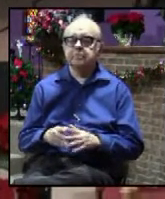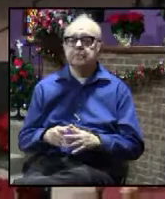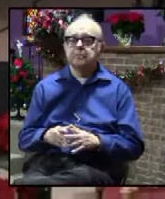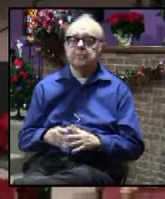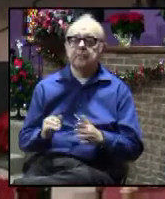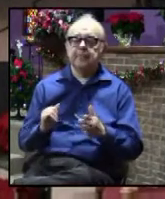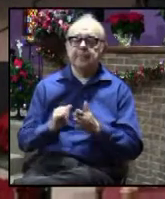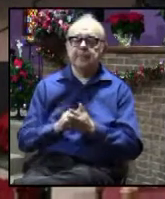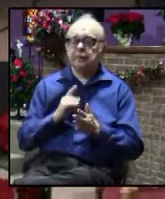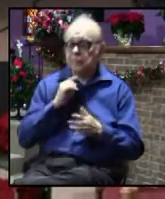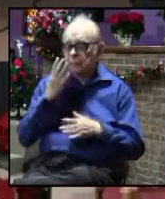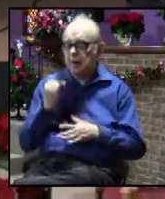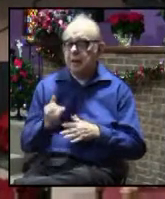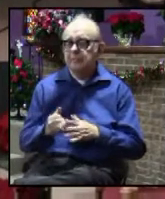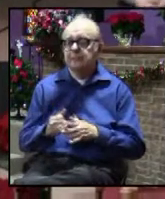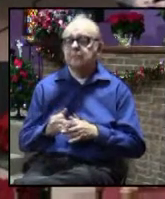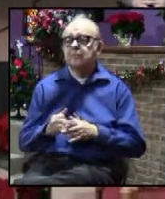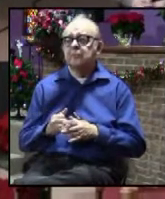This is why